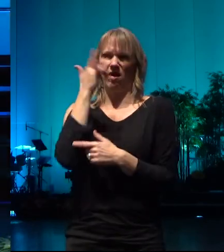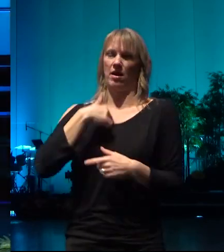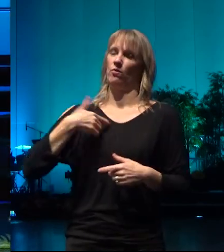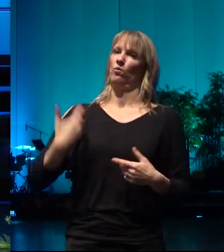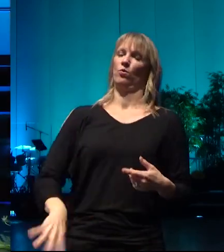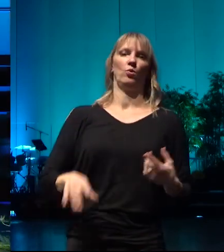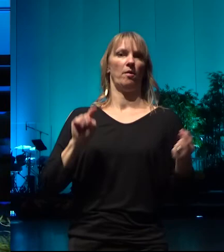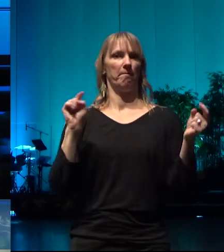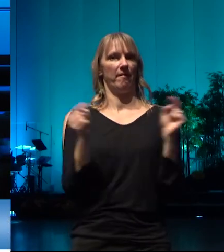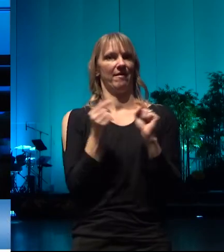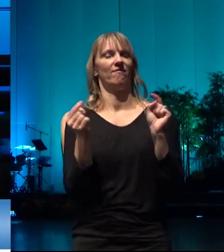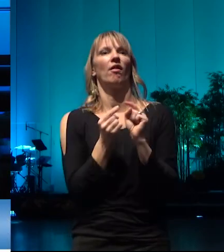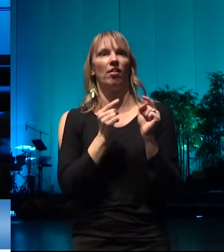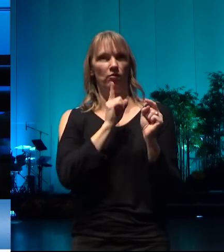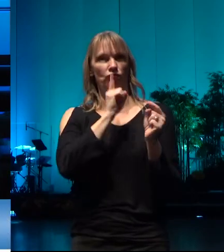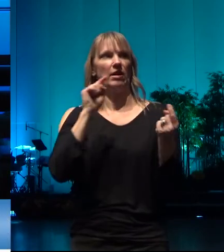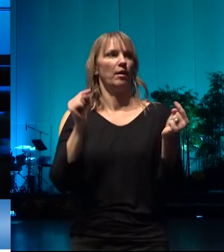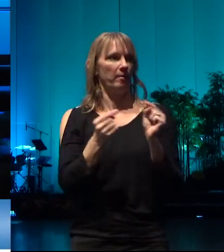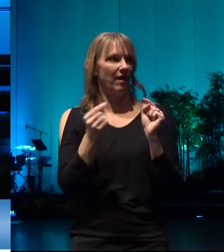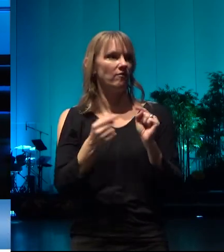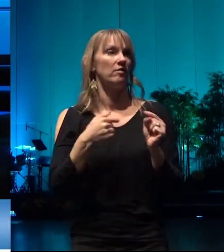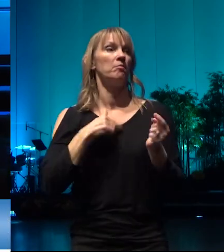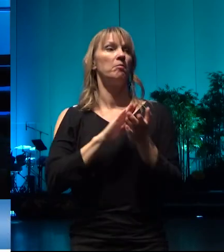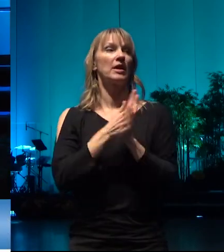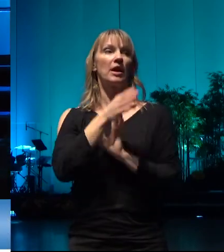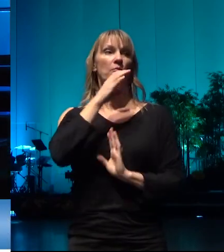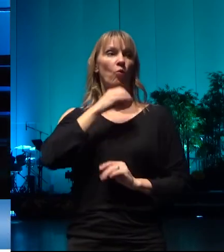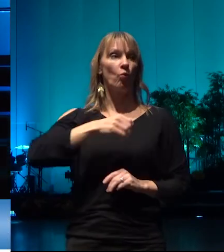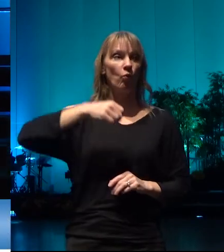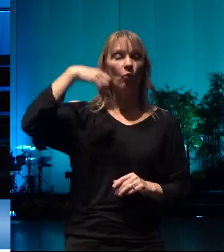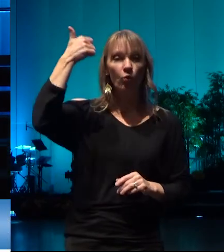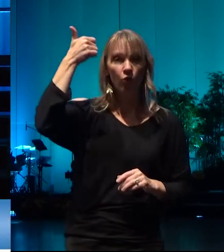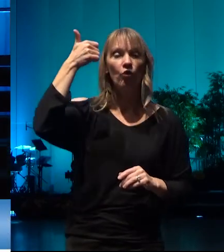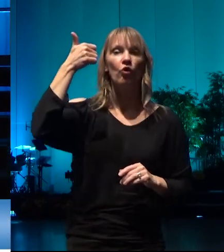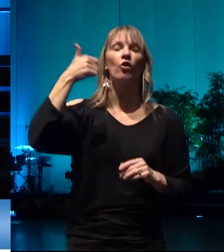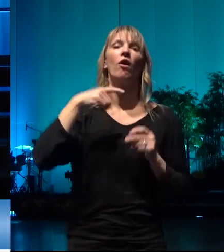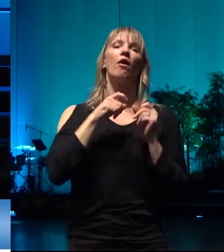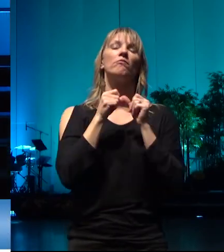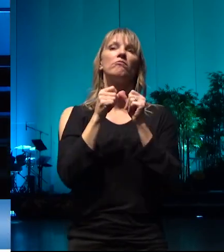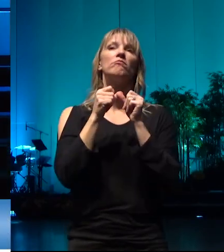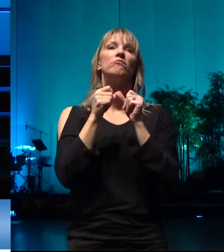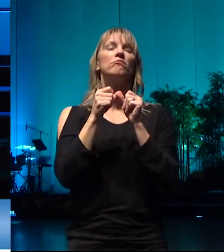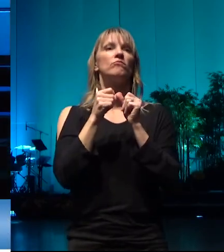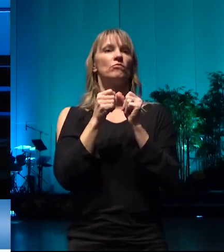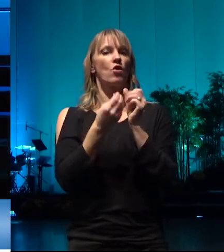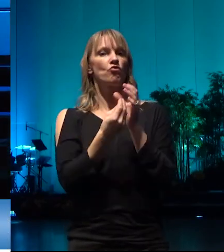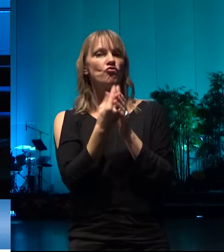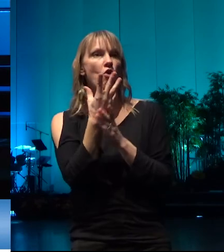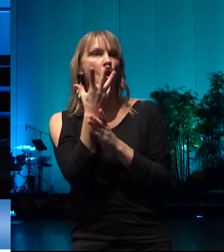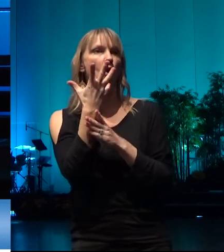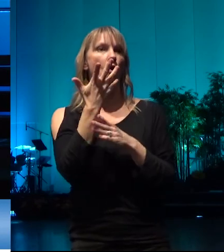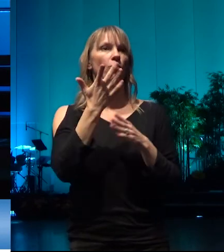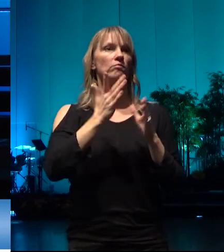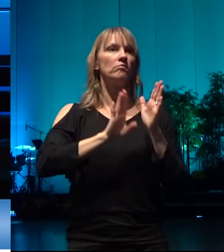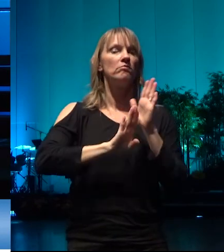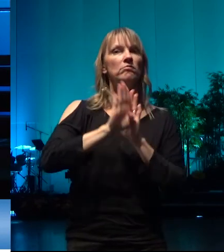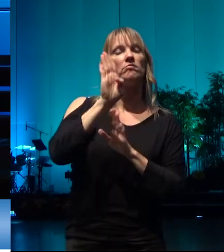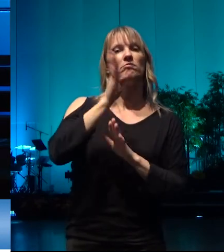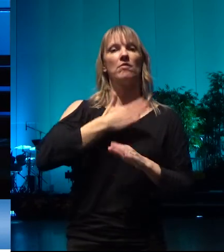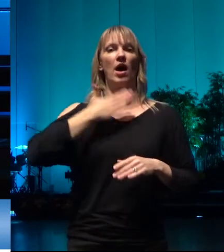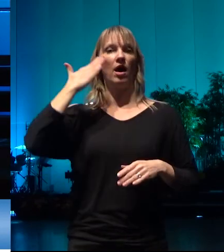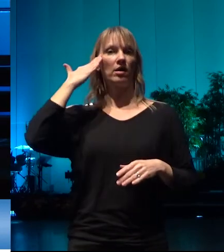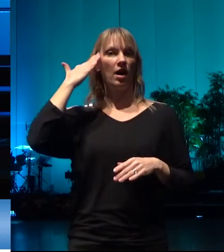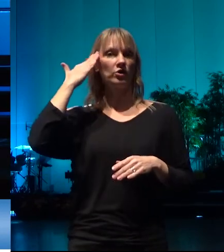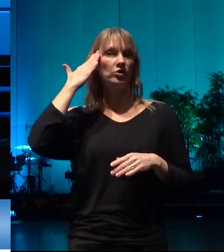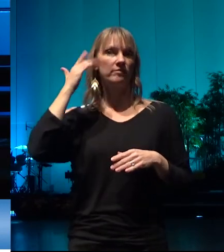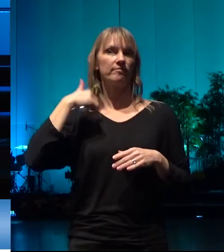very painful. It was very painful. As I grew older and continued to grow and develop in